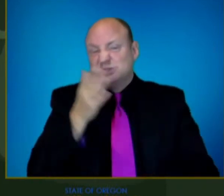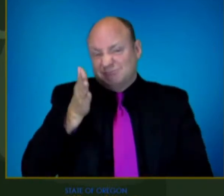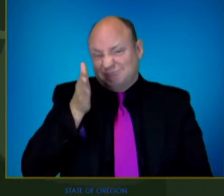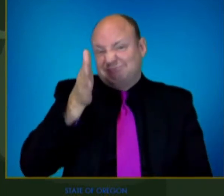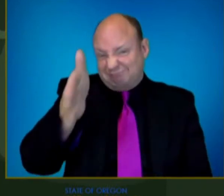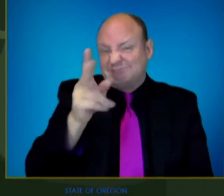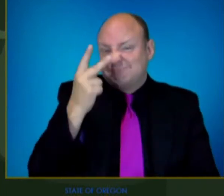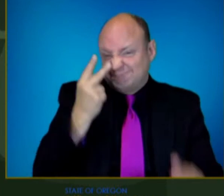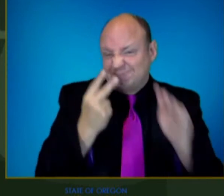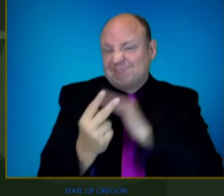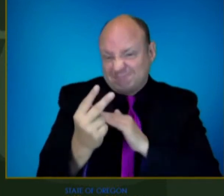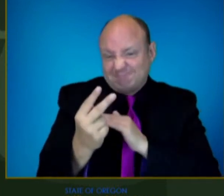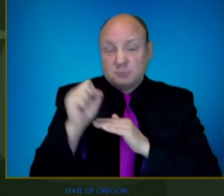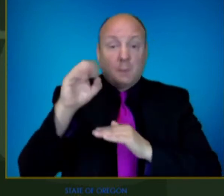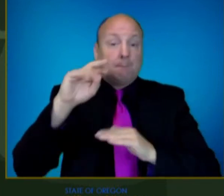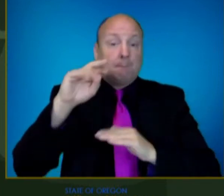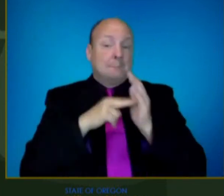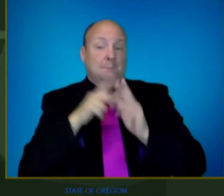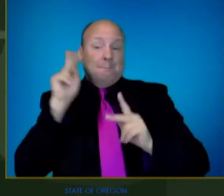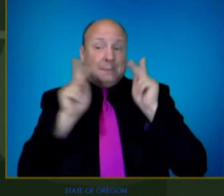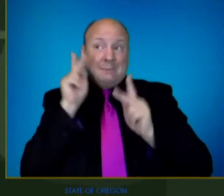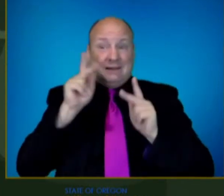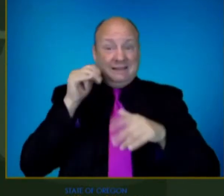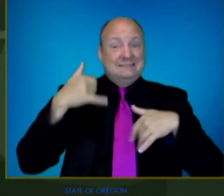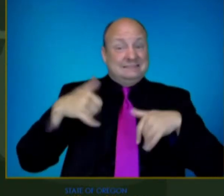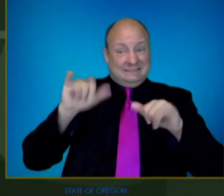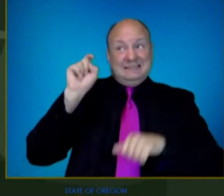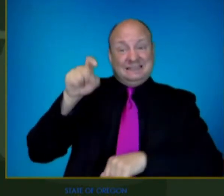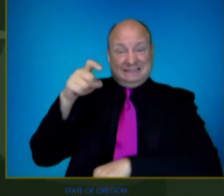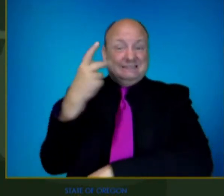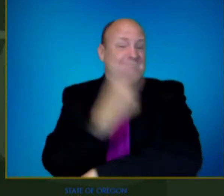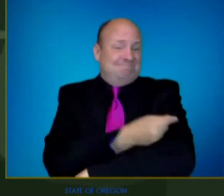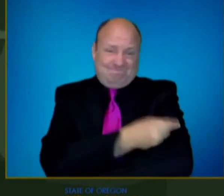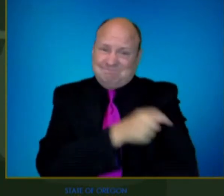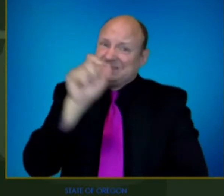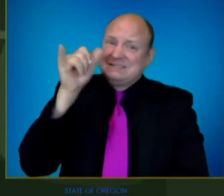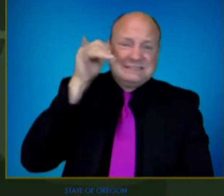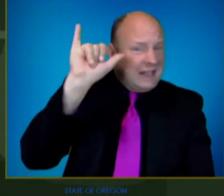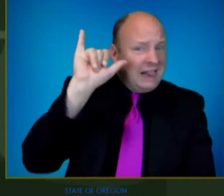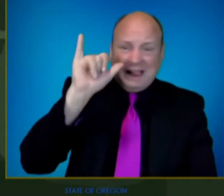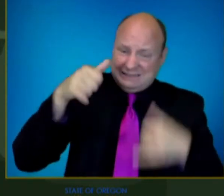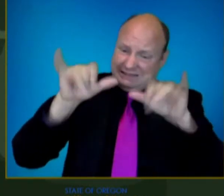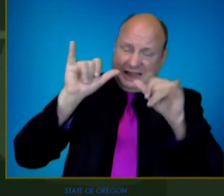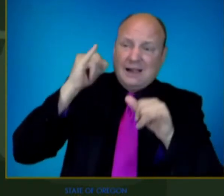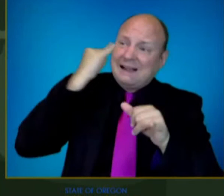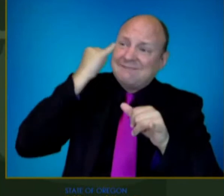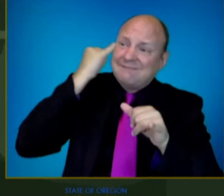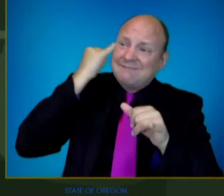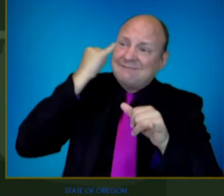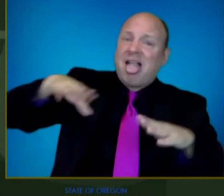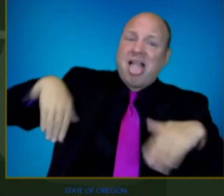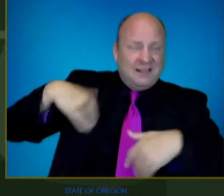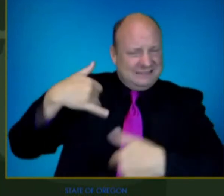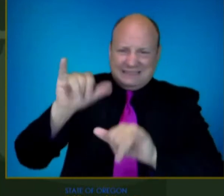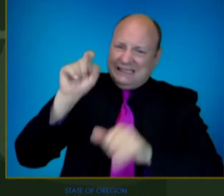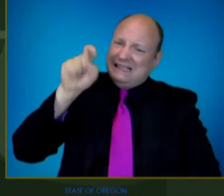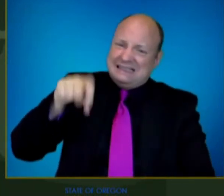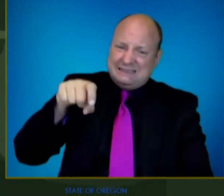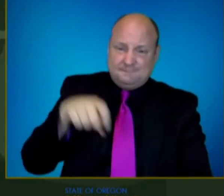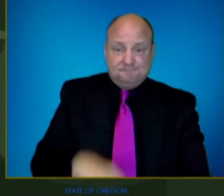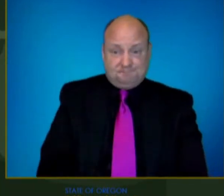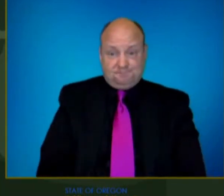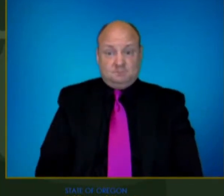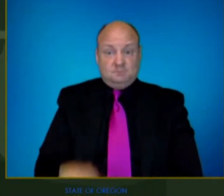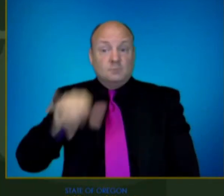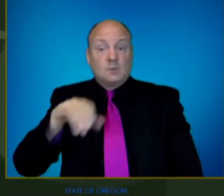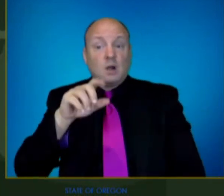are all still in danger. And because vaccines are the key to getting out of this pandemic once and